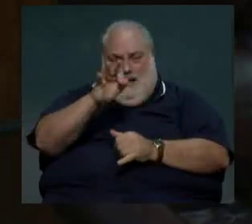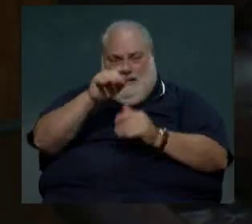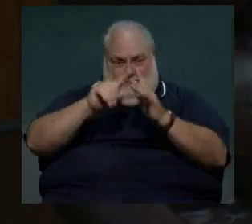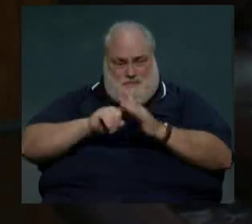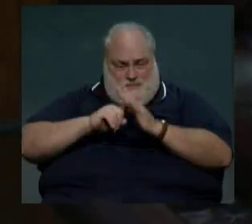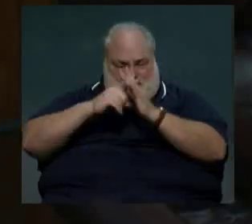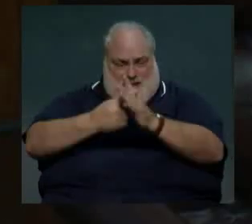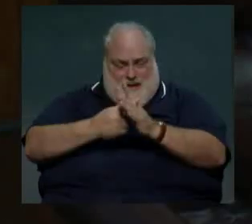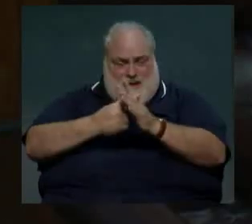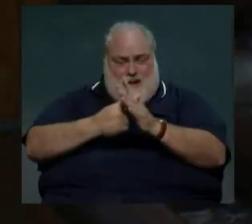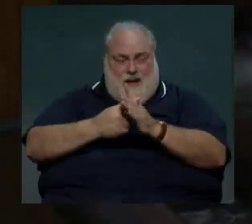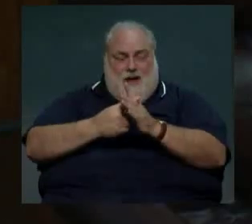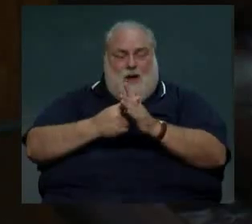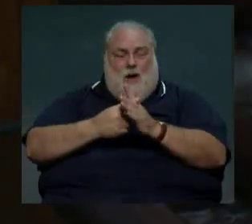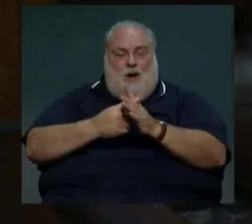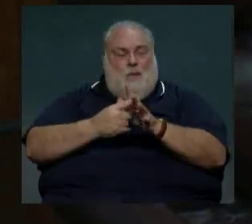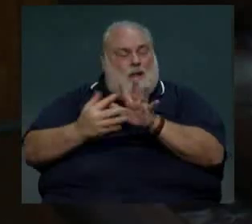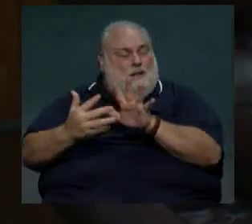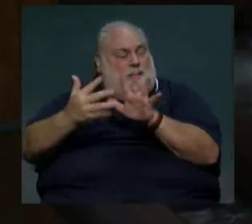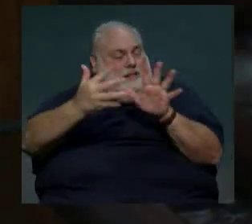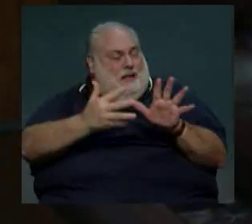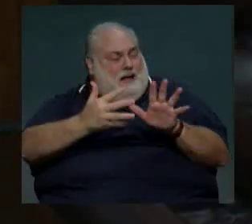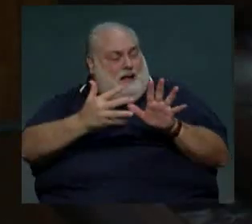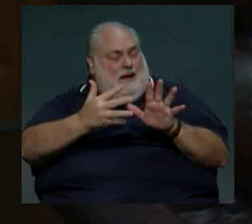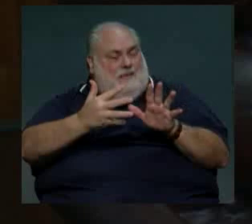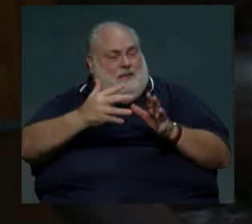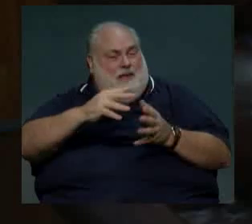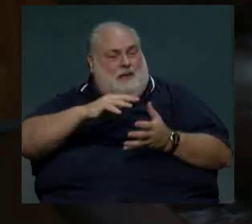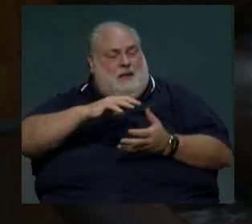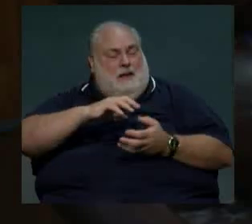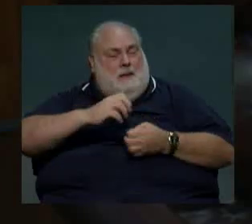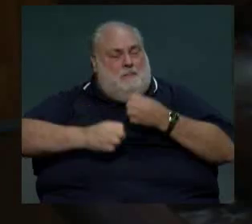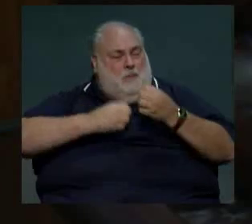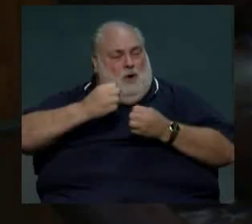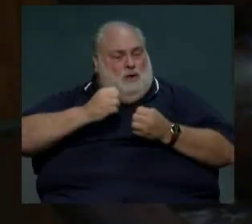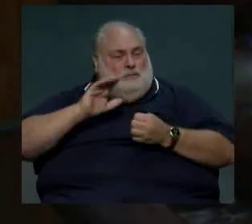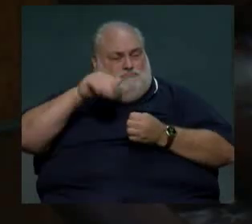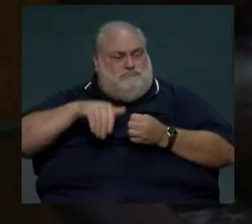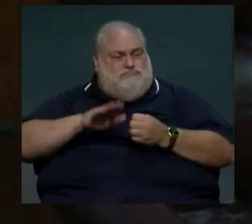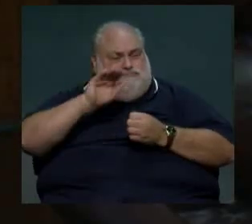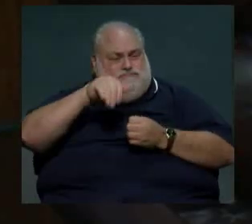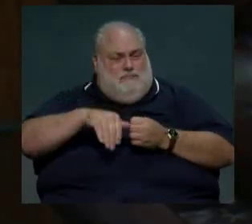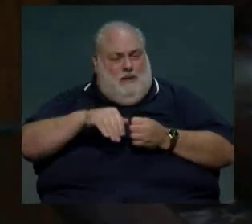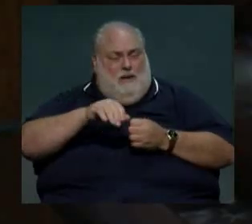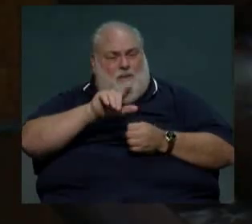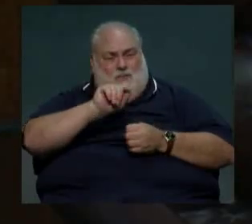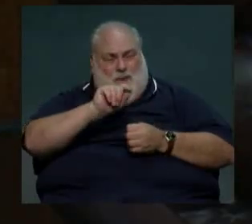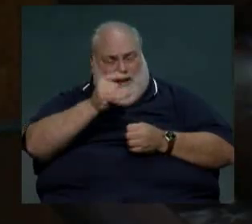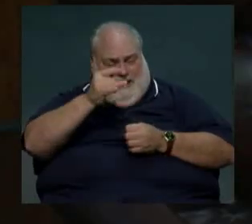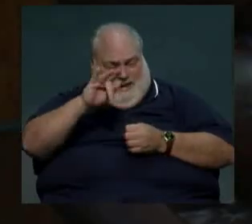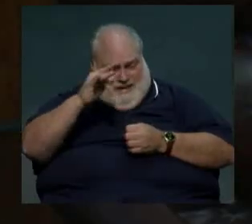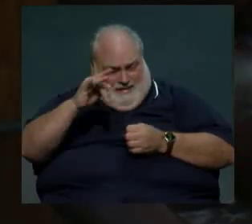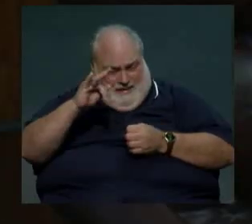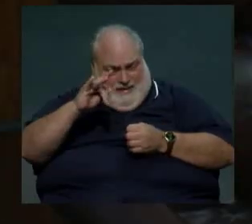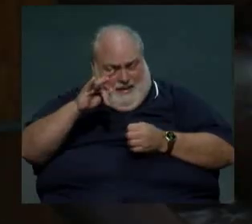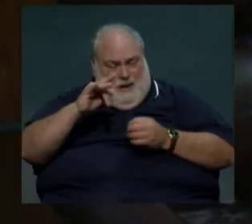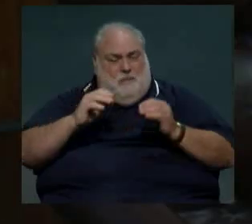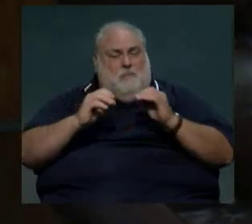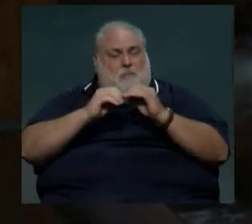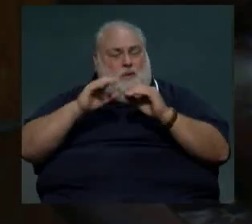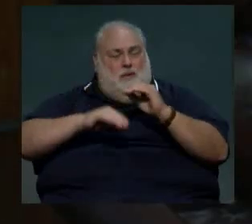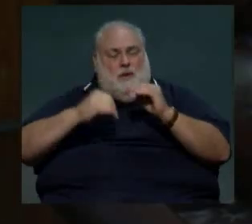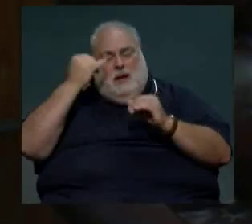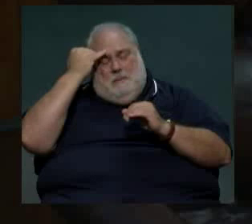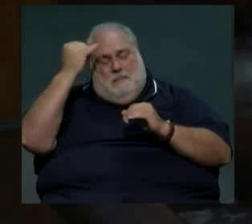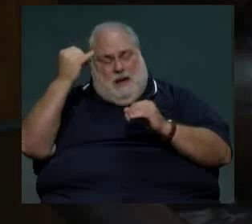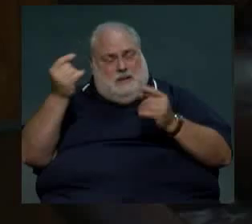leave the roller coaster year of 2018 behind us. In 2018, there were more ups and downs than we could have imagined. As we move through